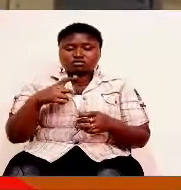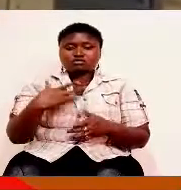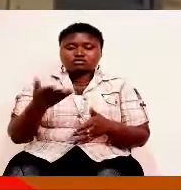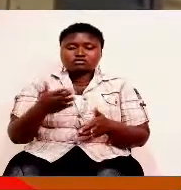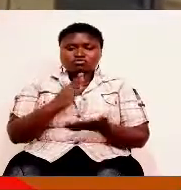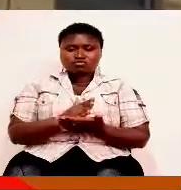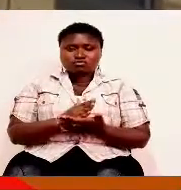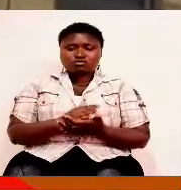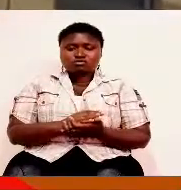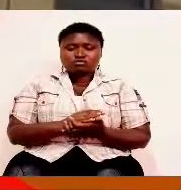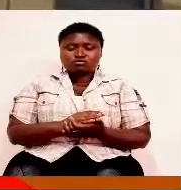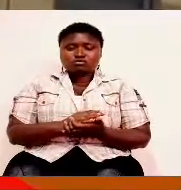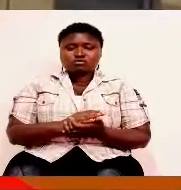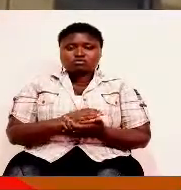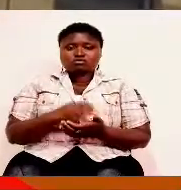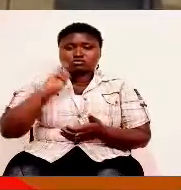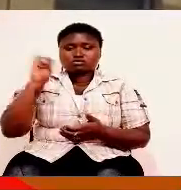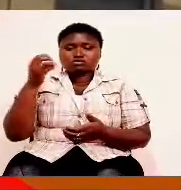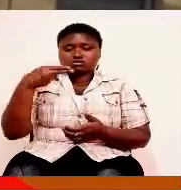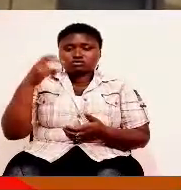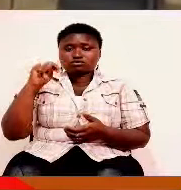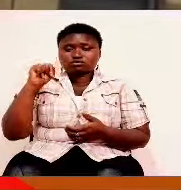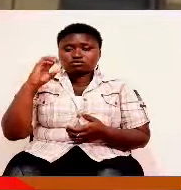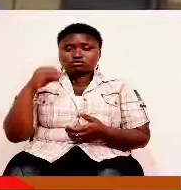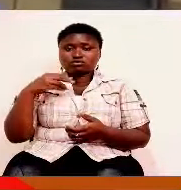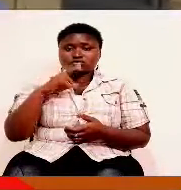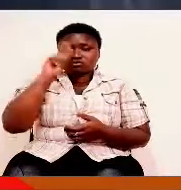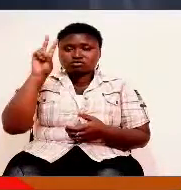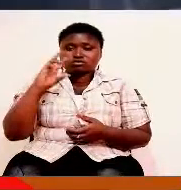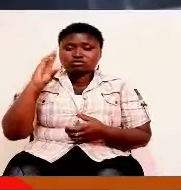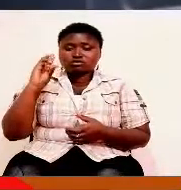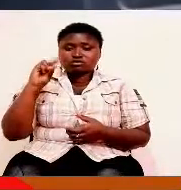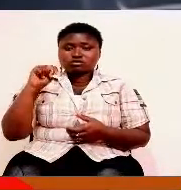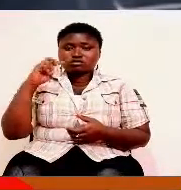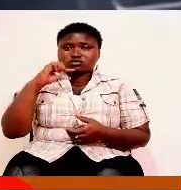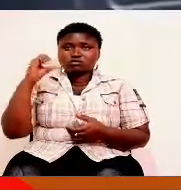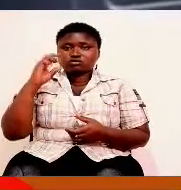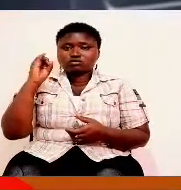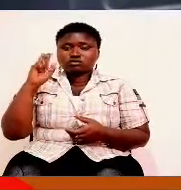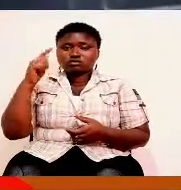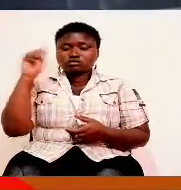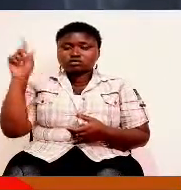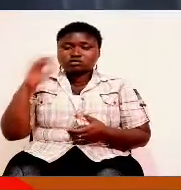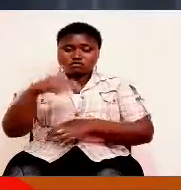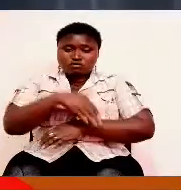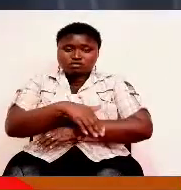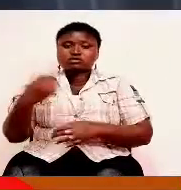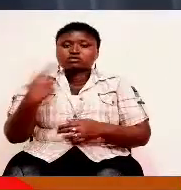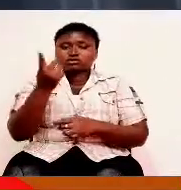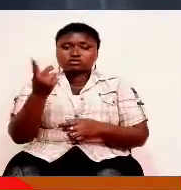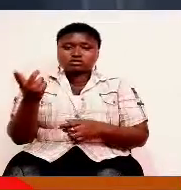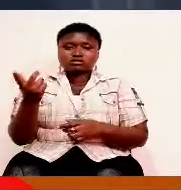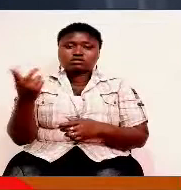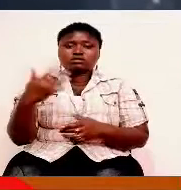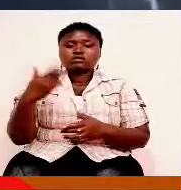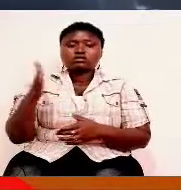is extremely... John Kiarie, mubunge wa Dagureti ya Moohoro, oyete guthengio kwa arangiri a munini wa President